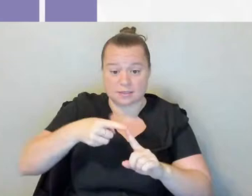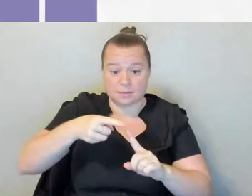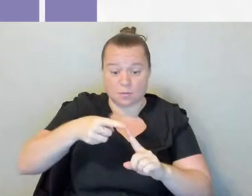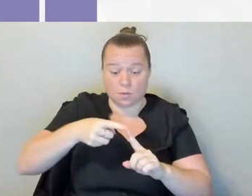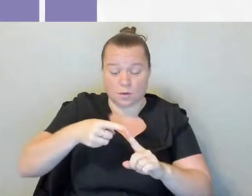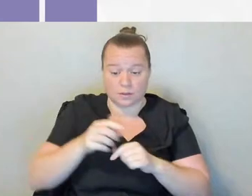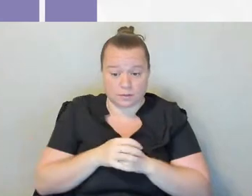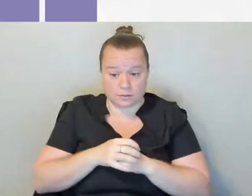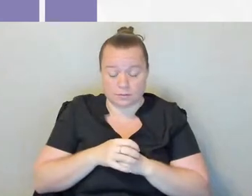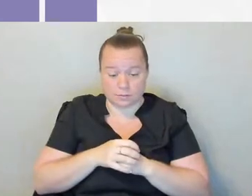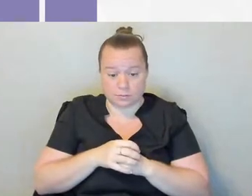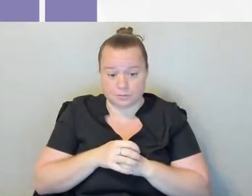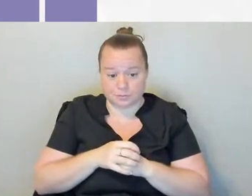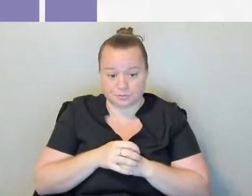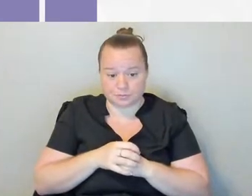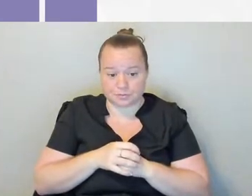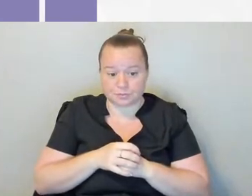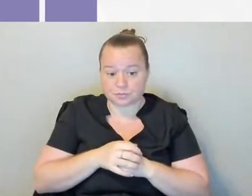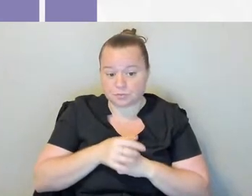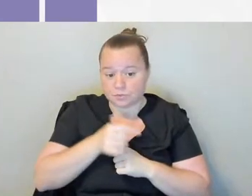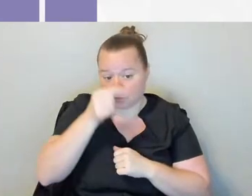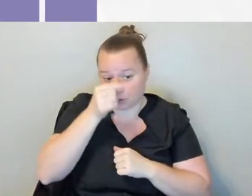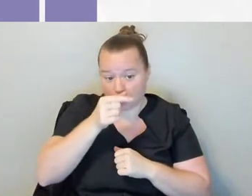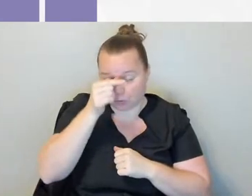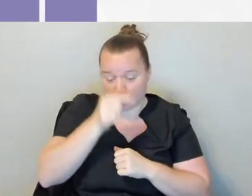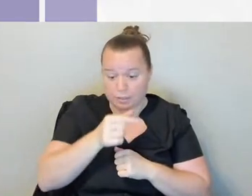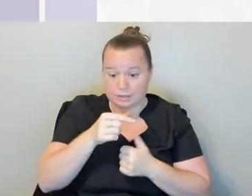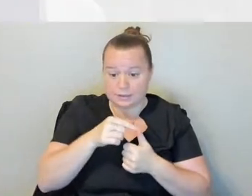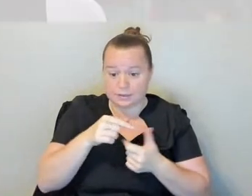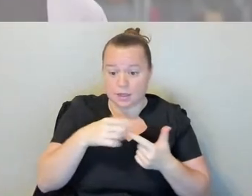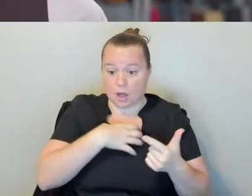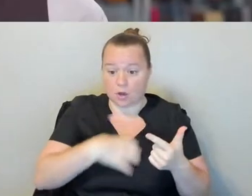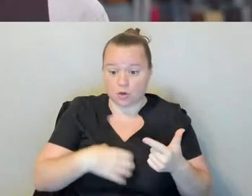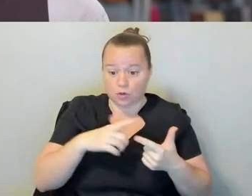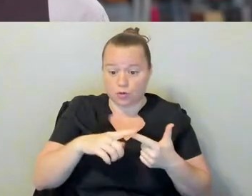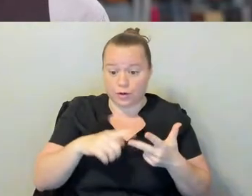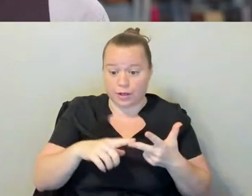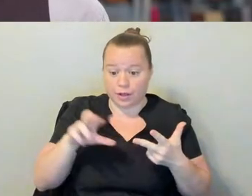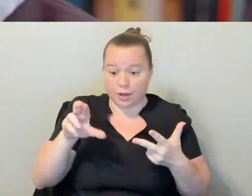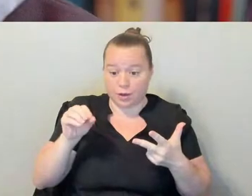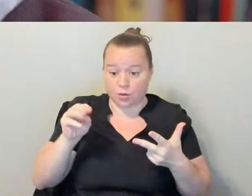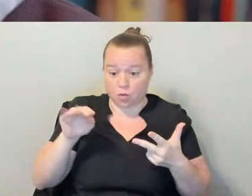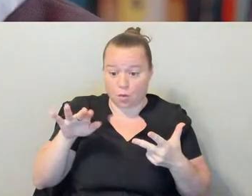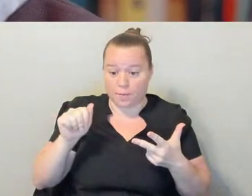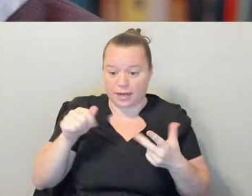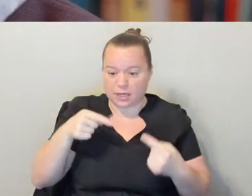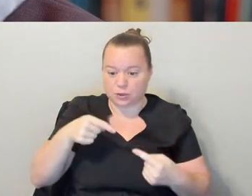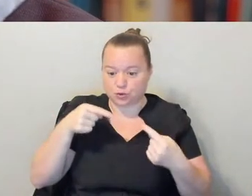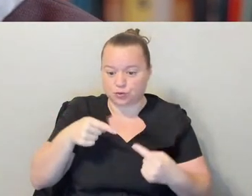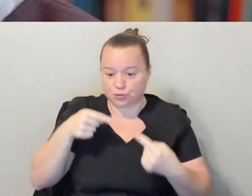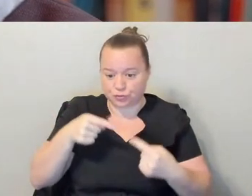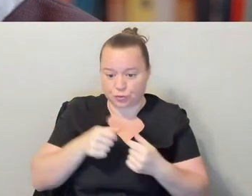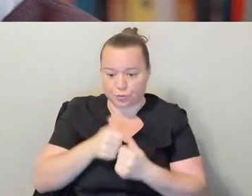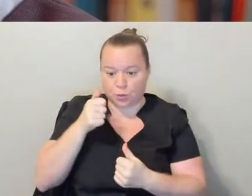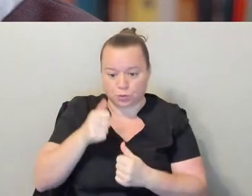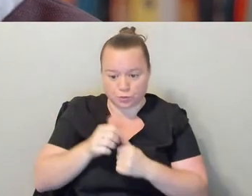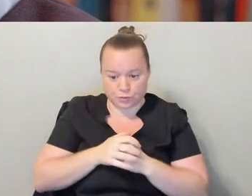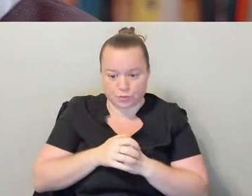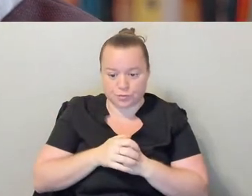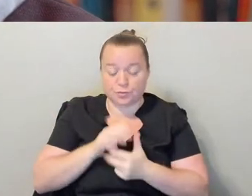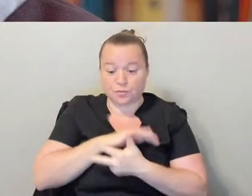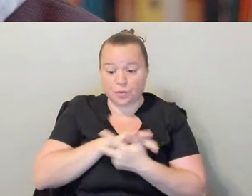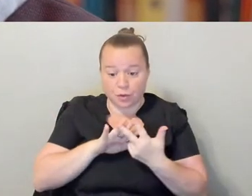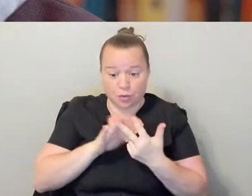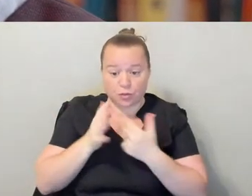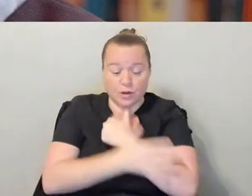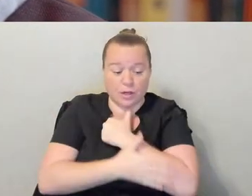index, with Greece, Hungary, and Romania struggling the most. These three countries face